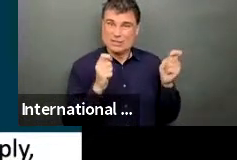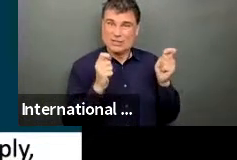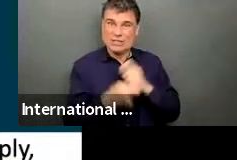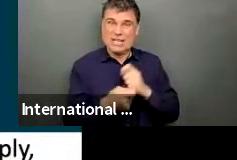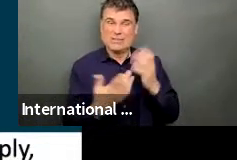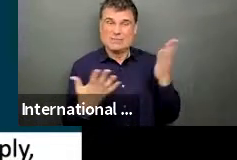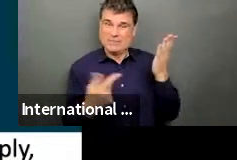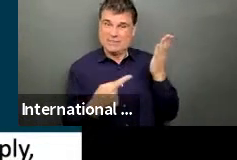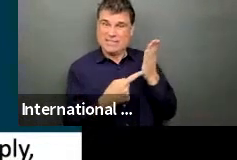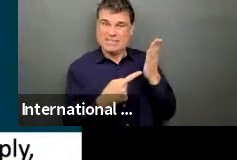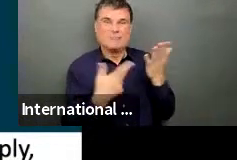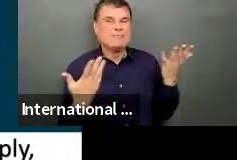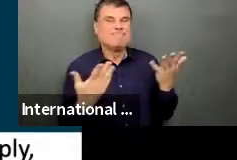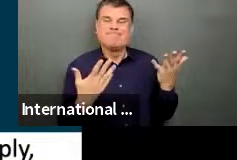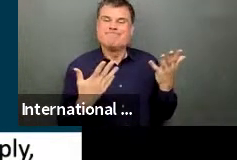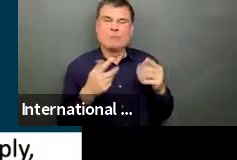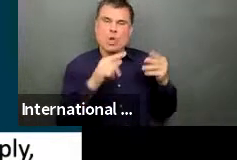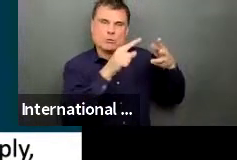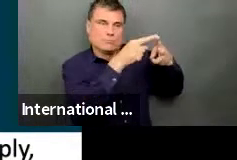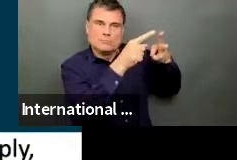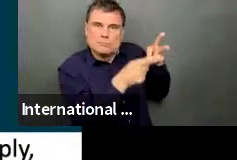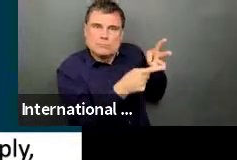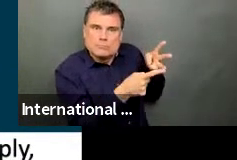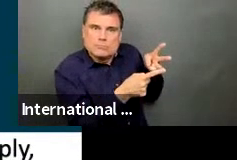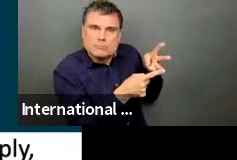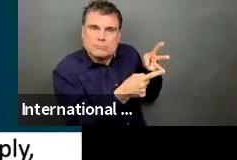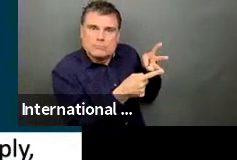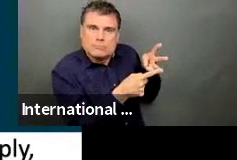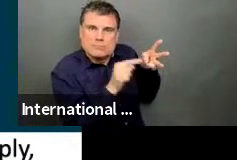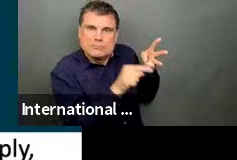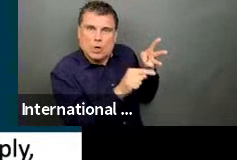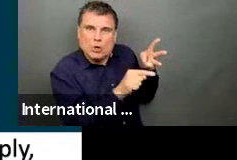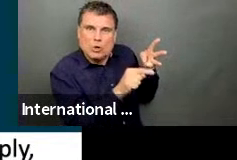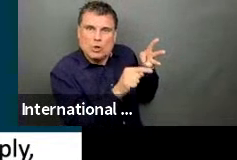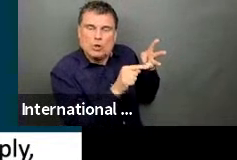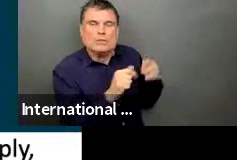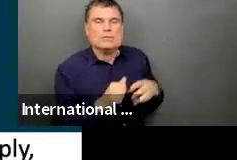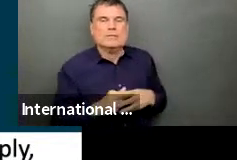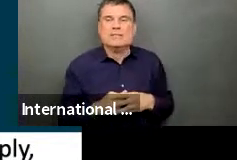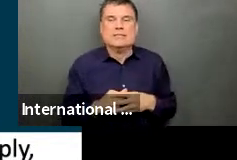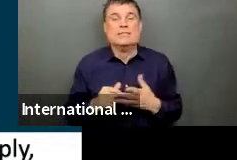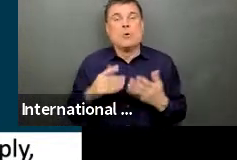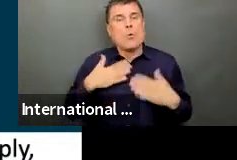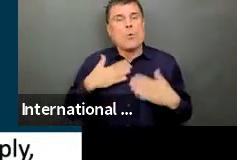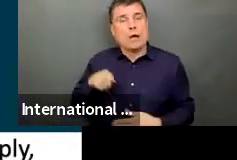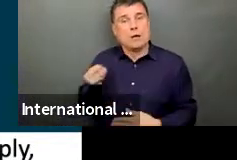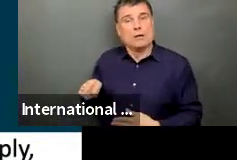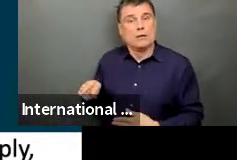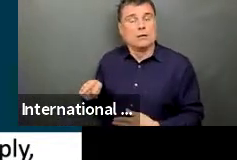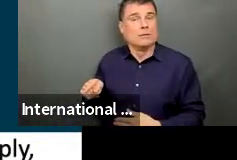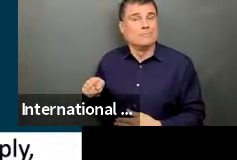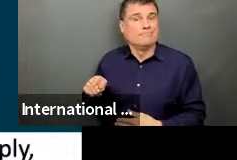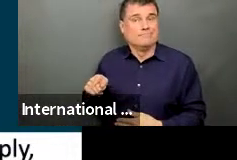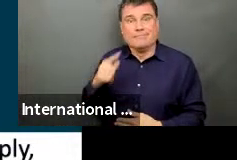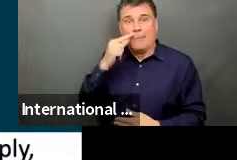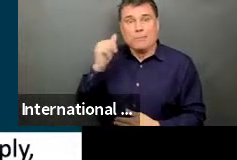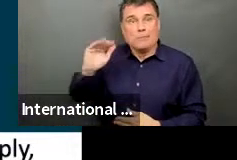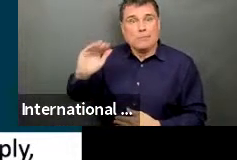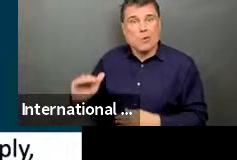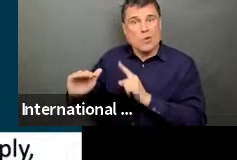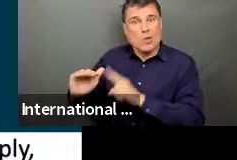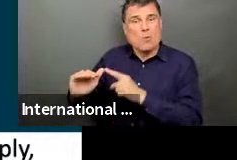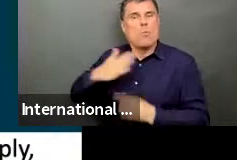the reduction in GBSS comes from a gradual weakening of some